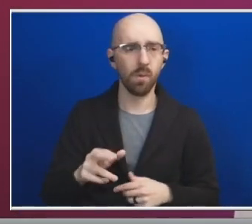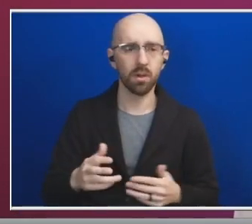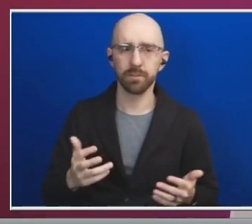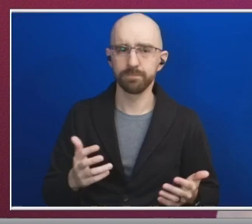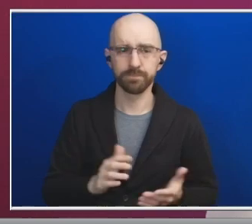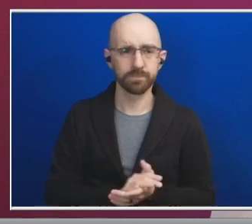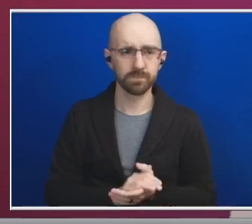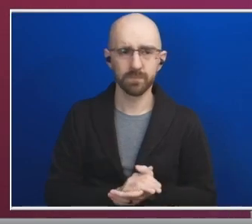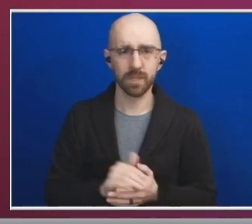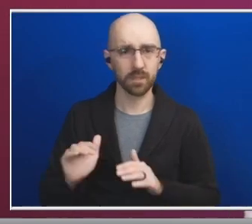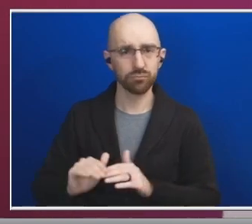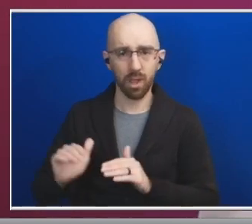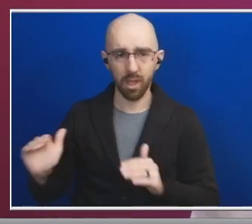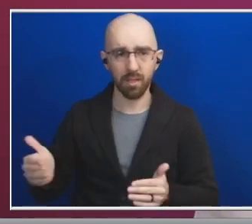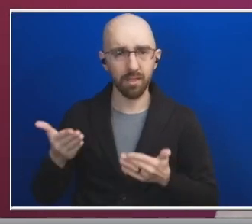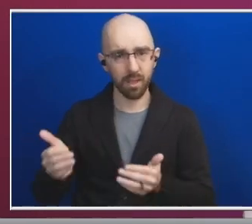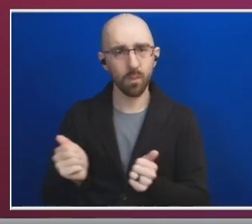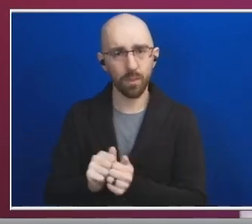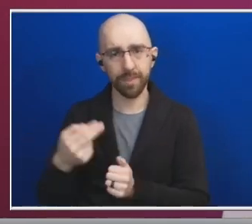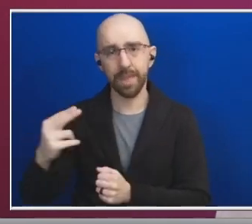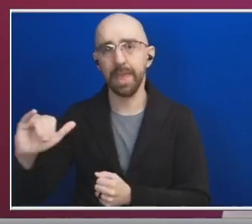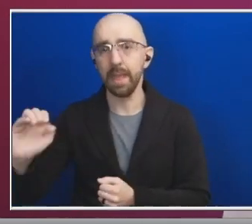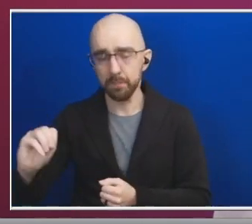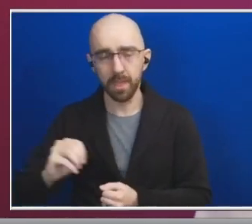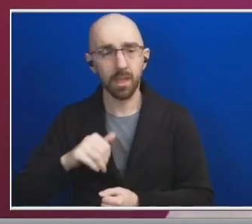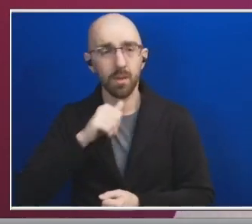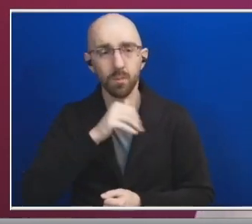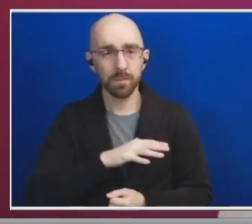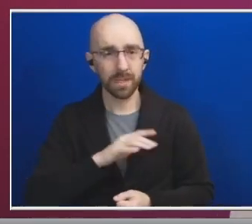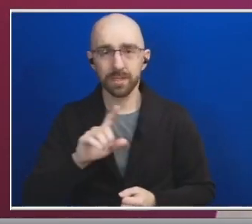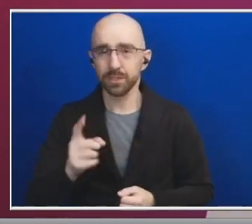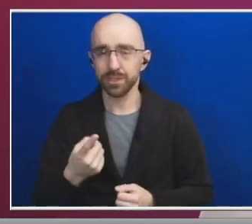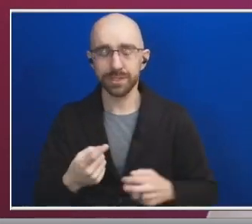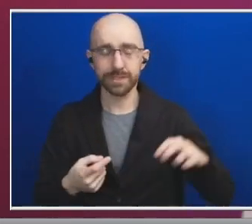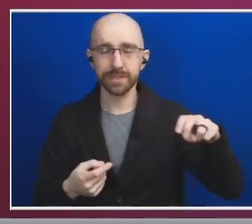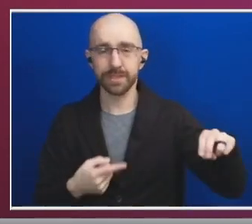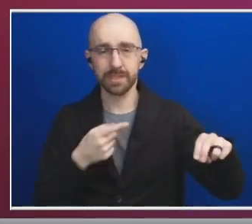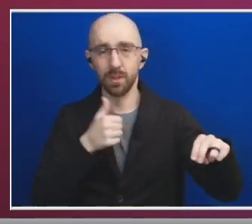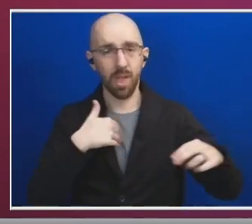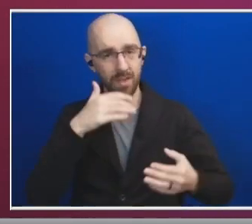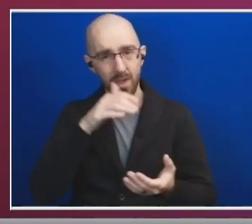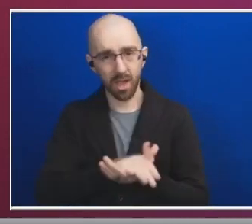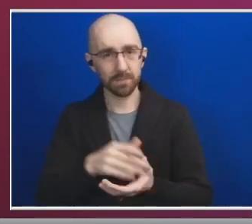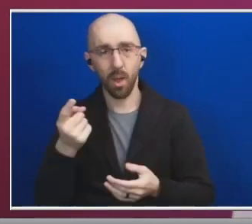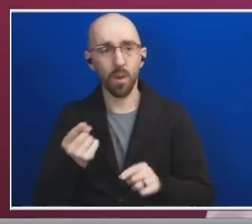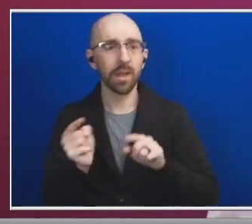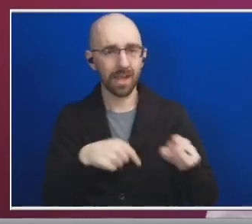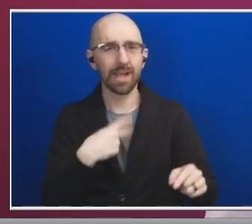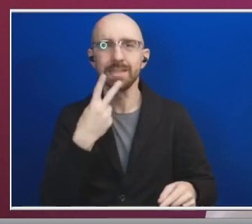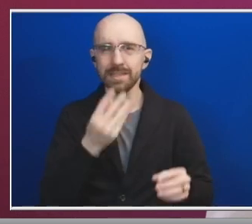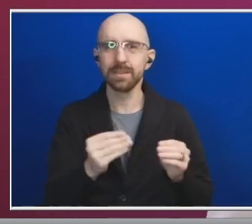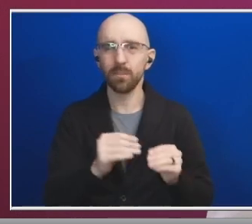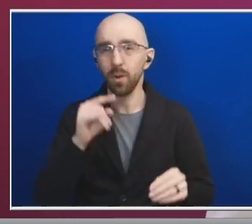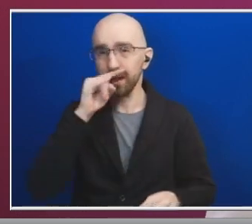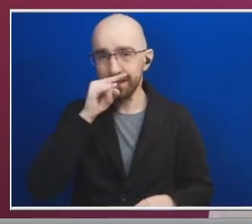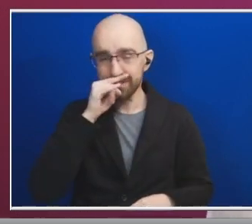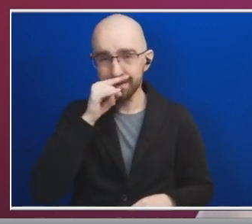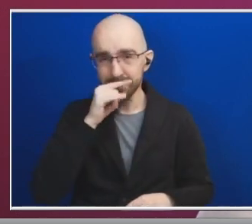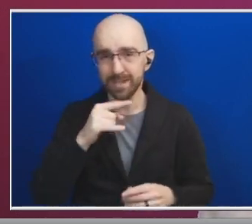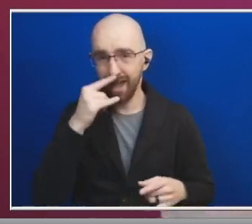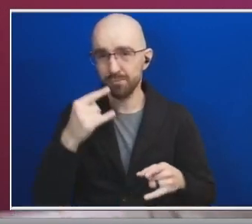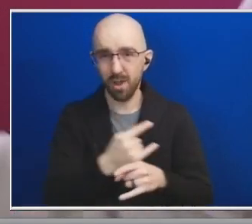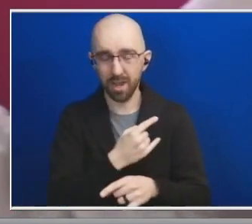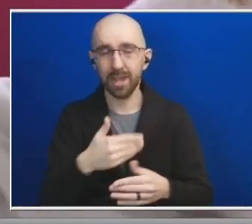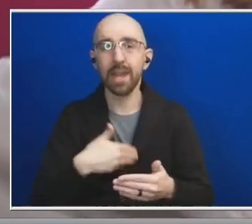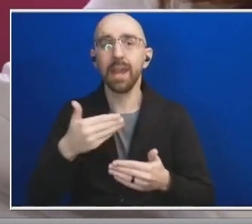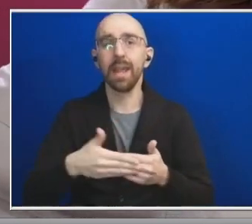child is there with him. A lot of times women, it's you know, they don't have their husband always coming. I see a lot more kids. Right. Ironically, the next generation is saying,